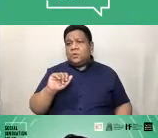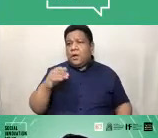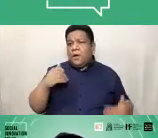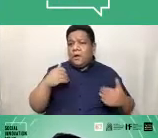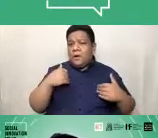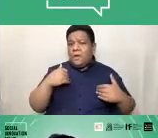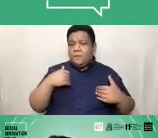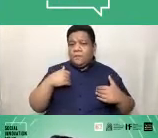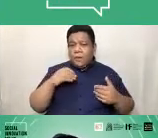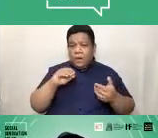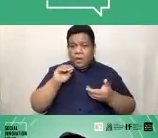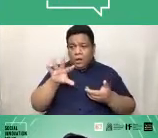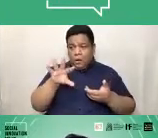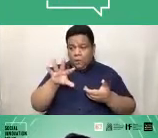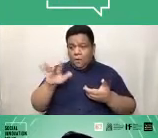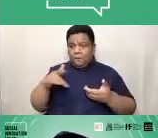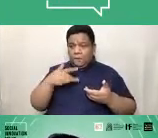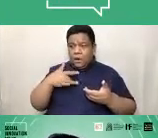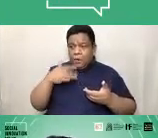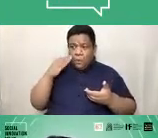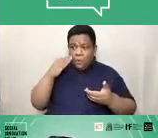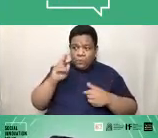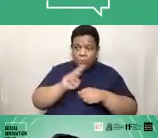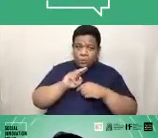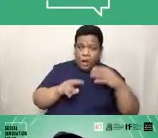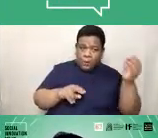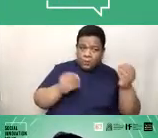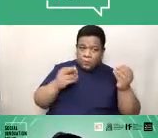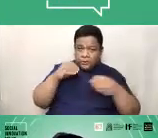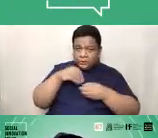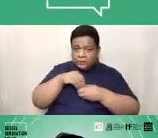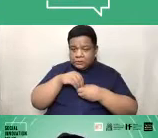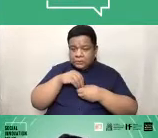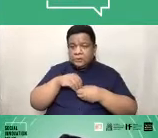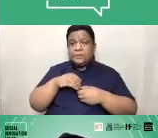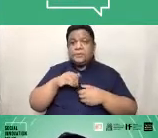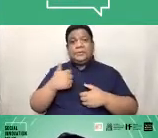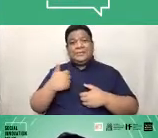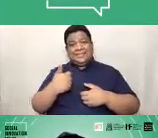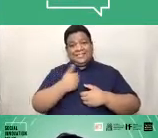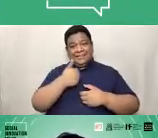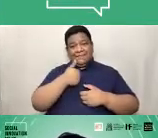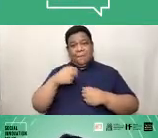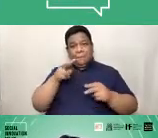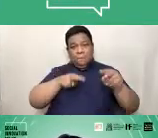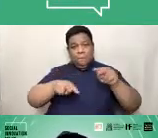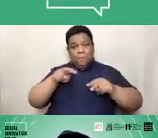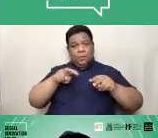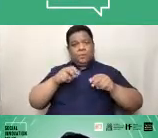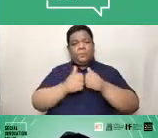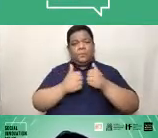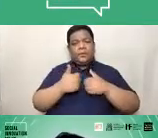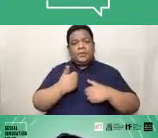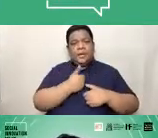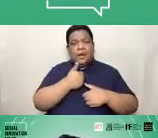sensors that can tell you if you're using it outdoors or indoors. Self-monitoring means that technology is able to sense or